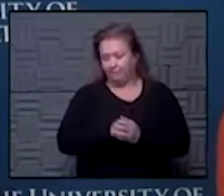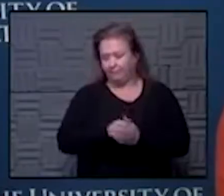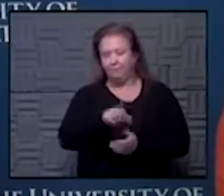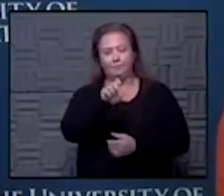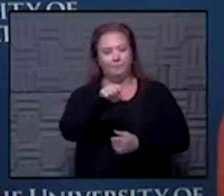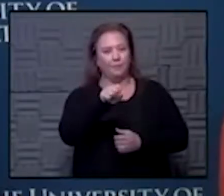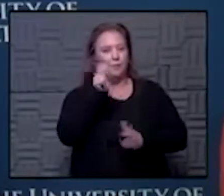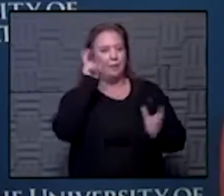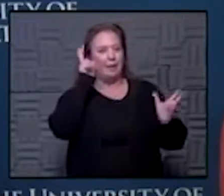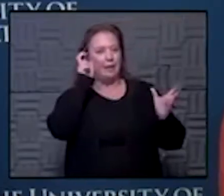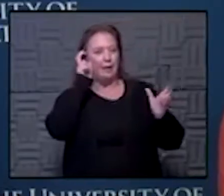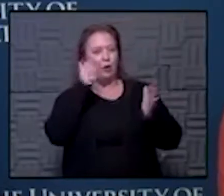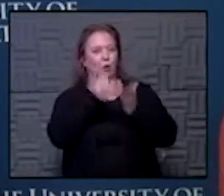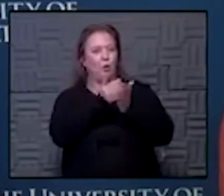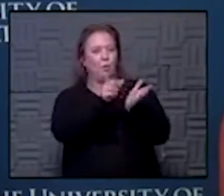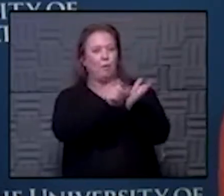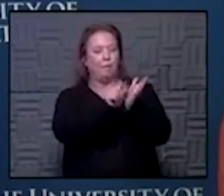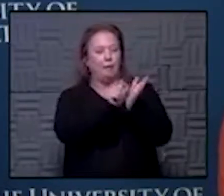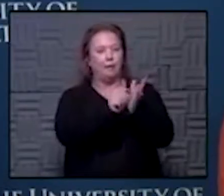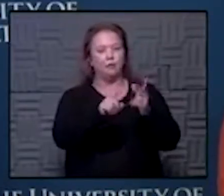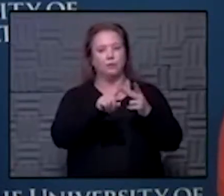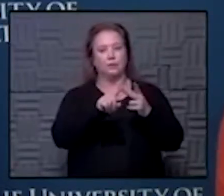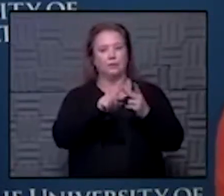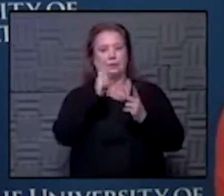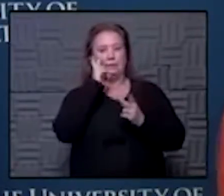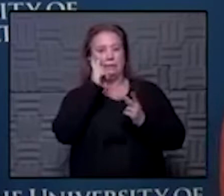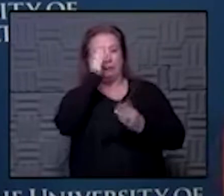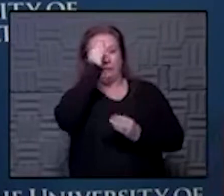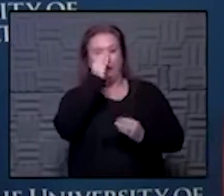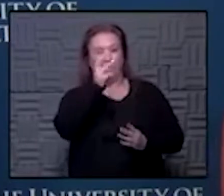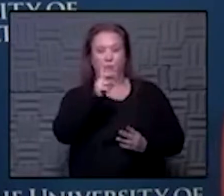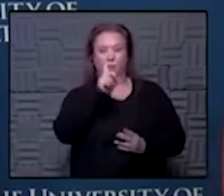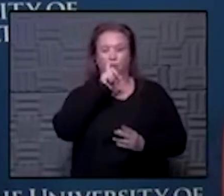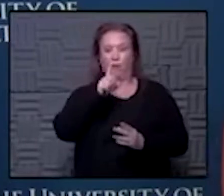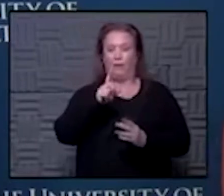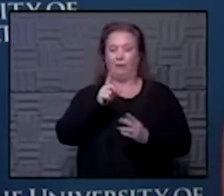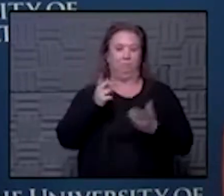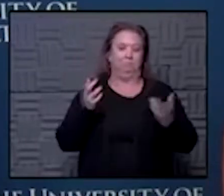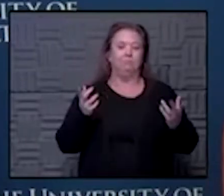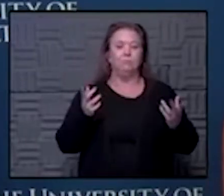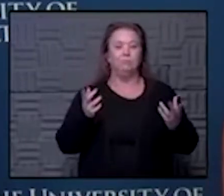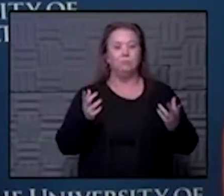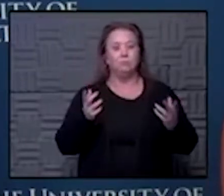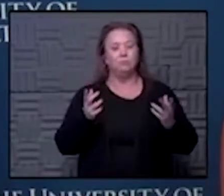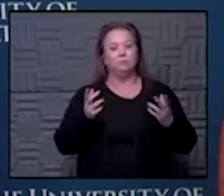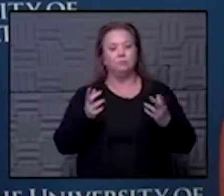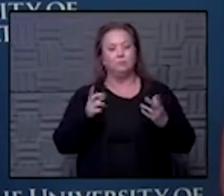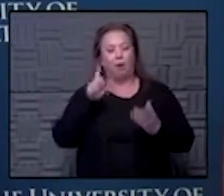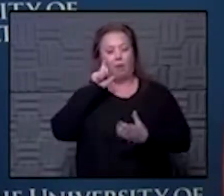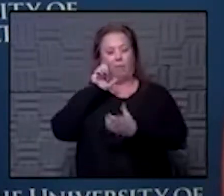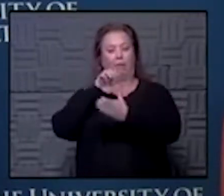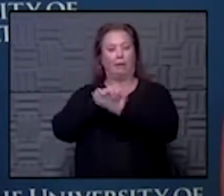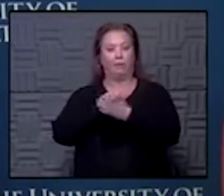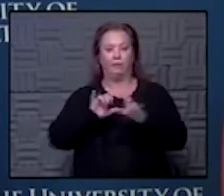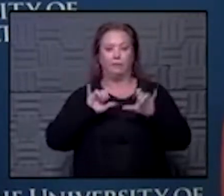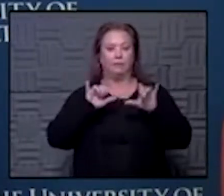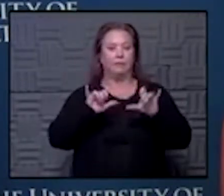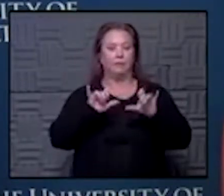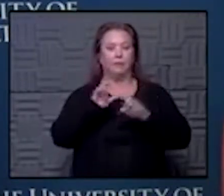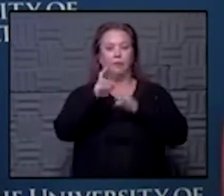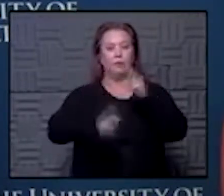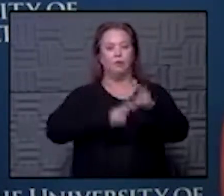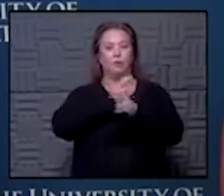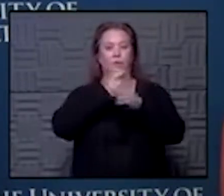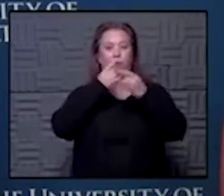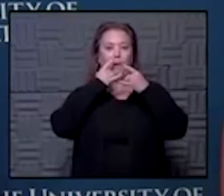new publications and see information, but we have really stayed to our core of the universal